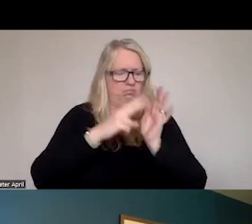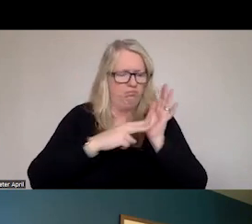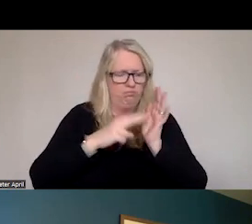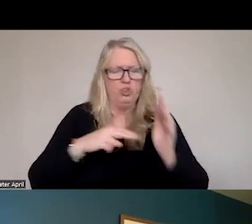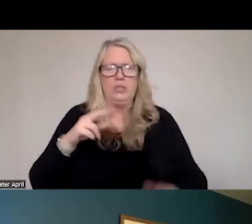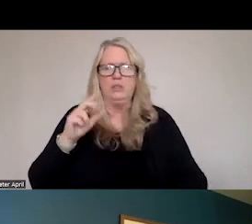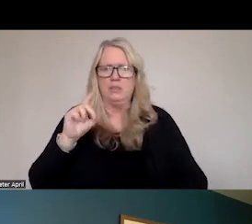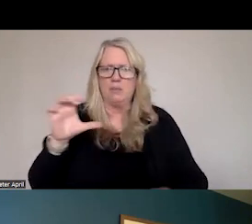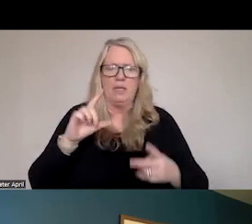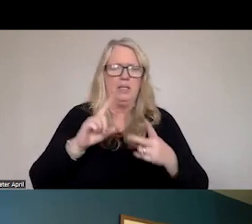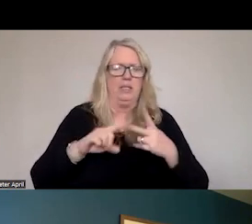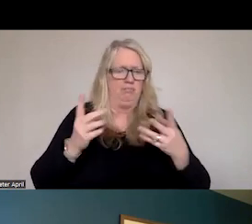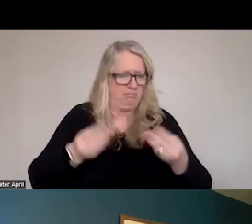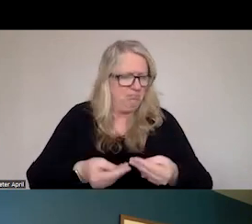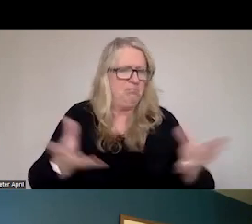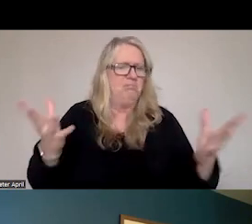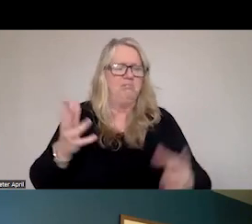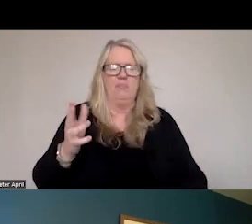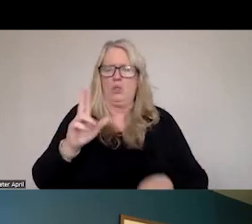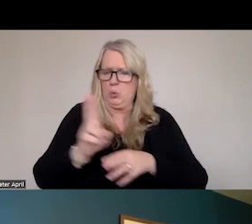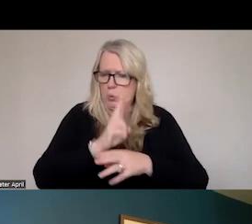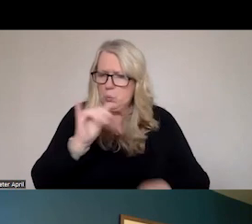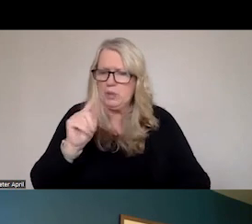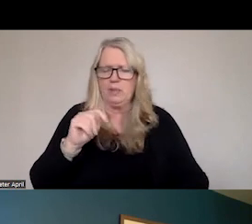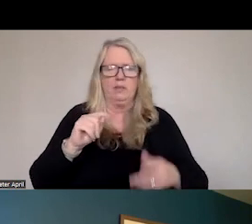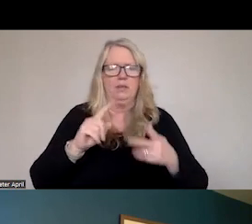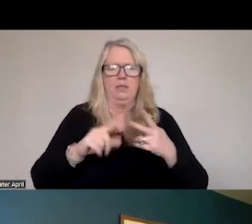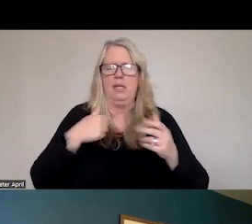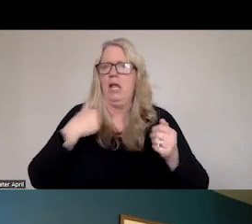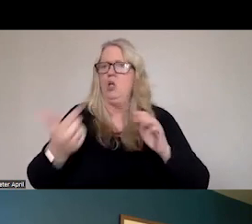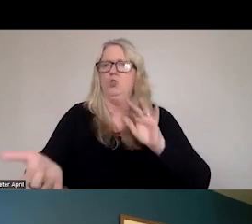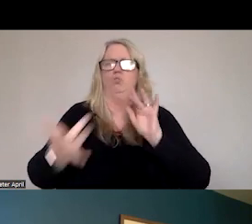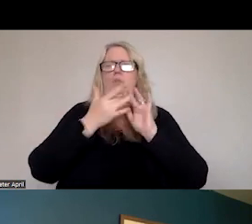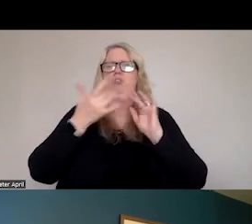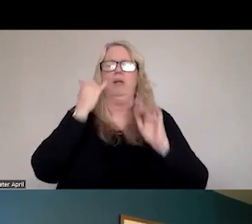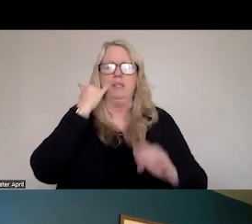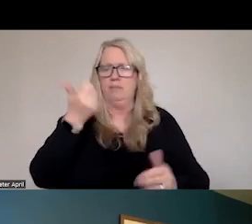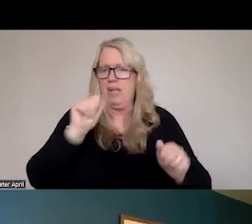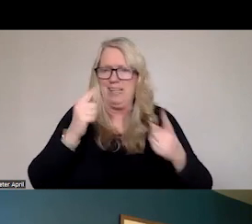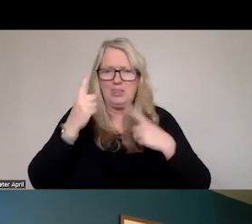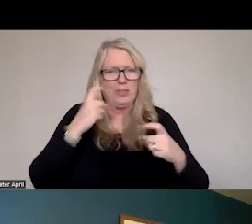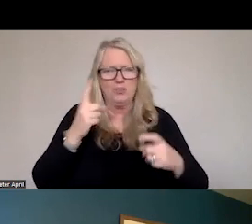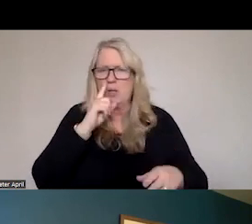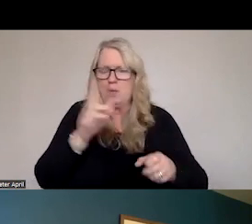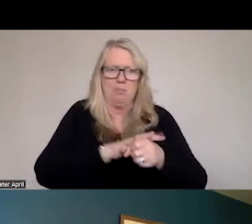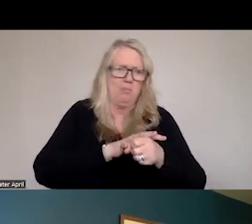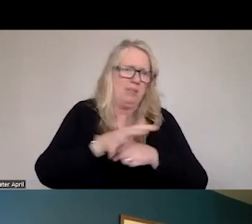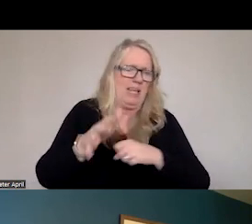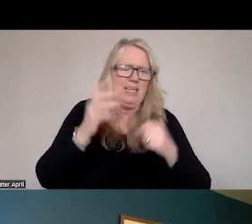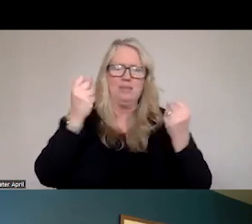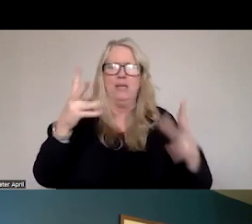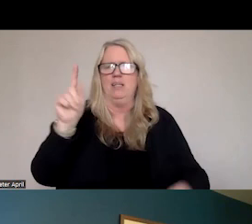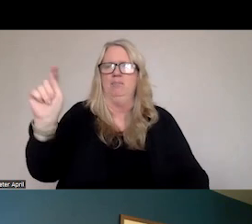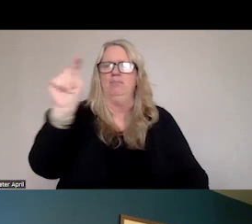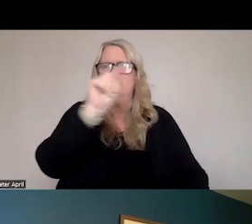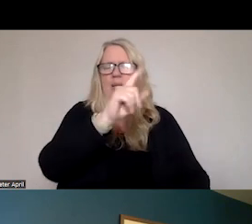document, disseminate the document, use the document. Please reach out if you have questions. There's plenty of early adopter states out there that